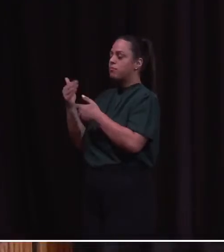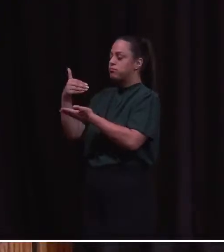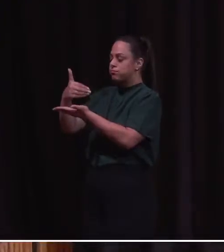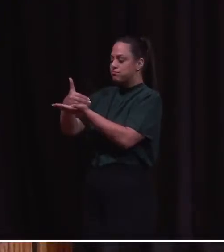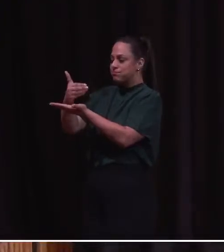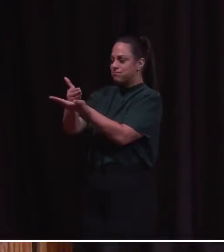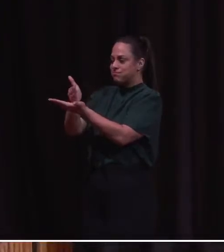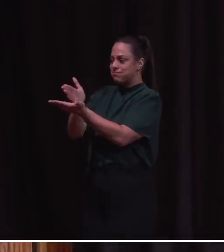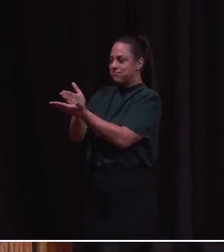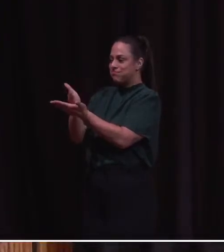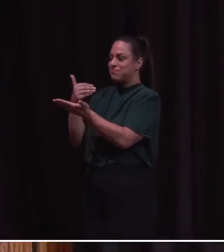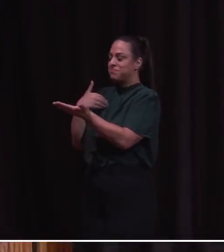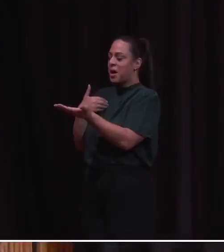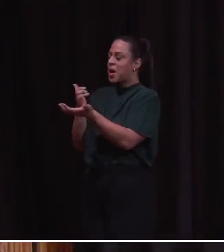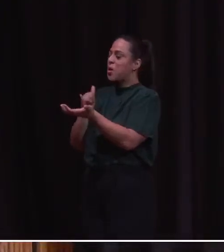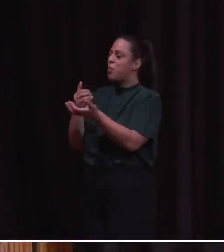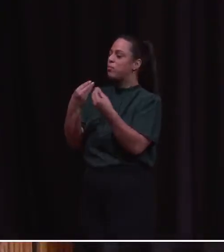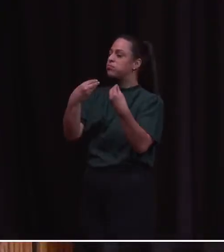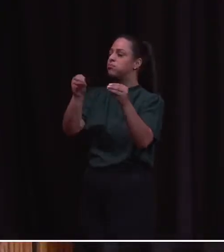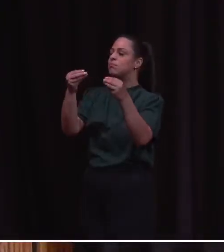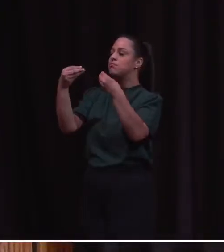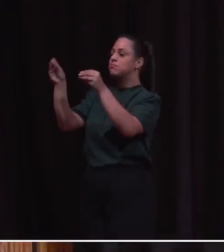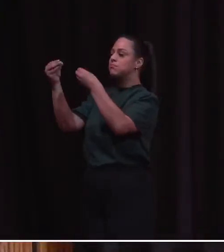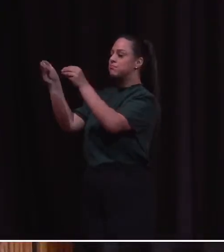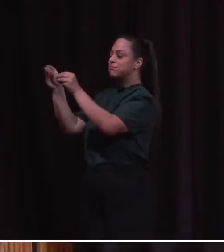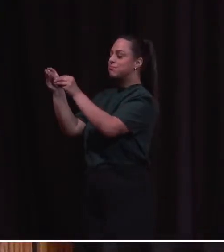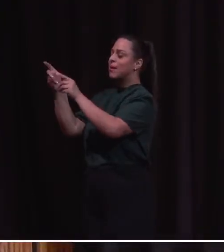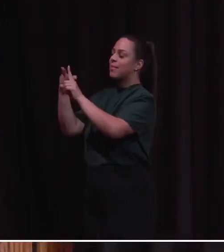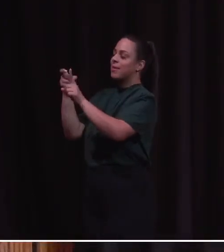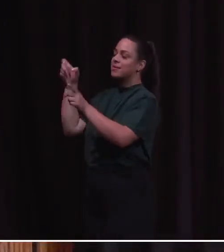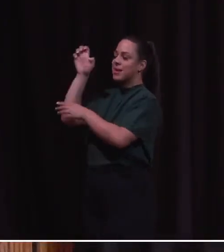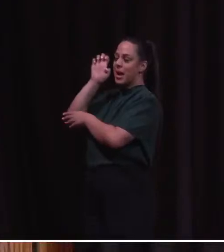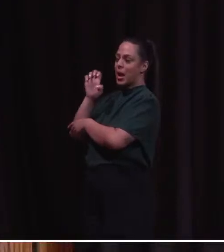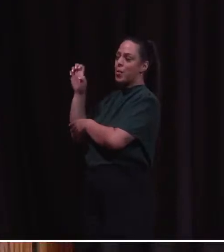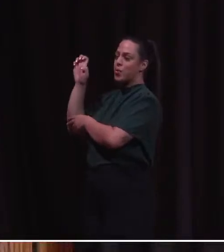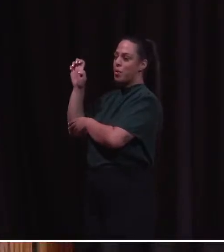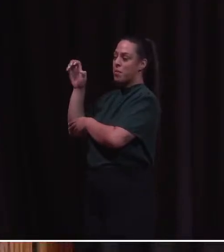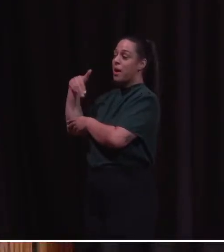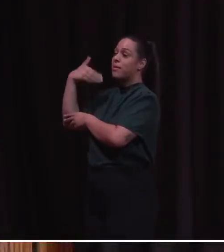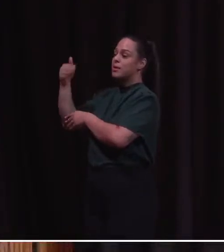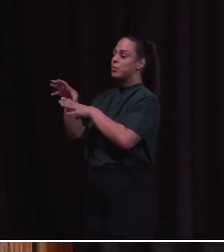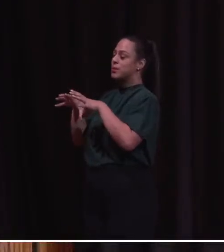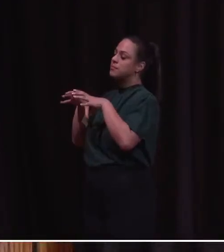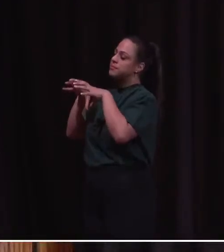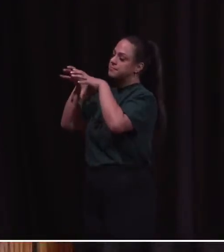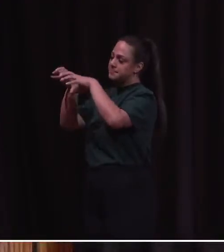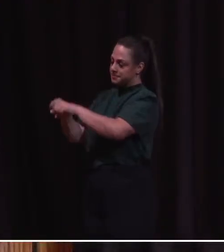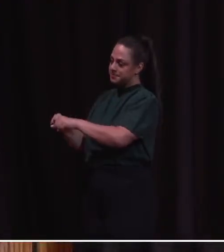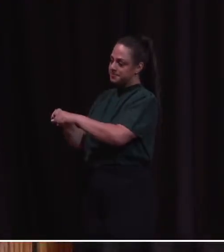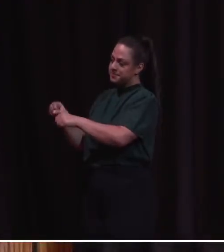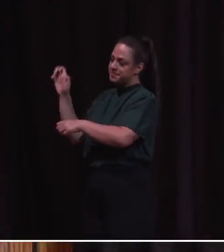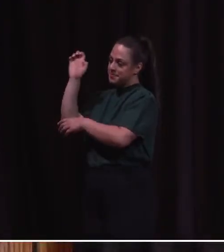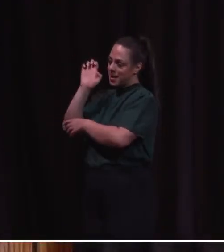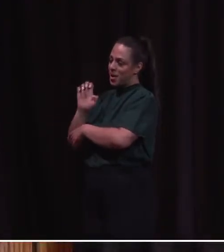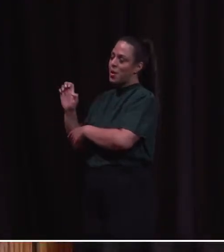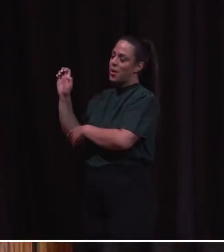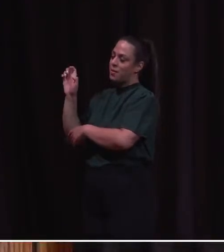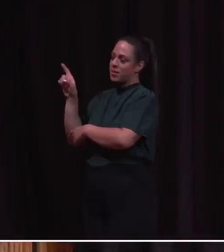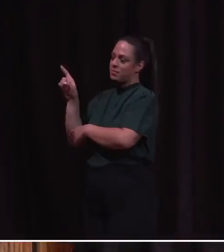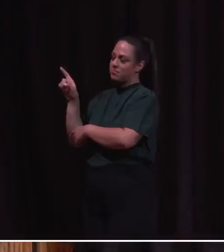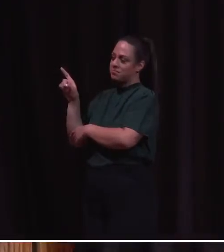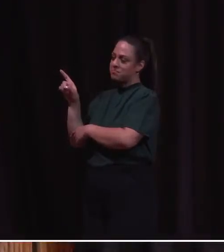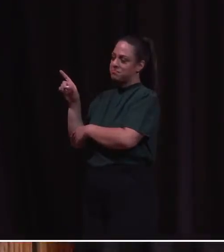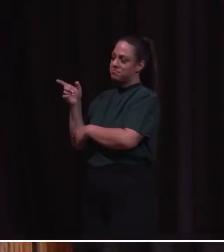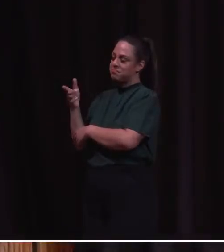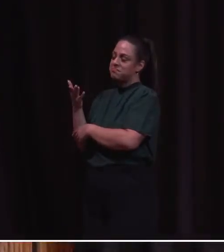physically occupied the continent, and we know what followed. In Africa, during this period,